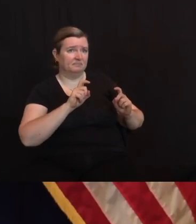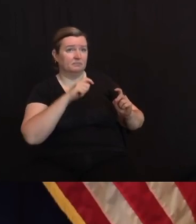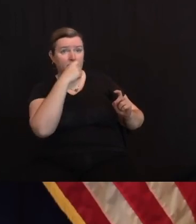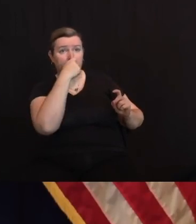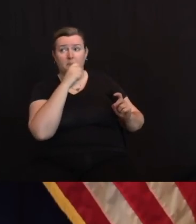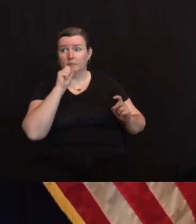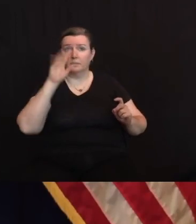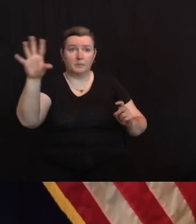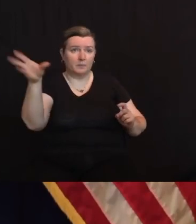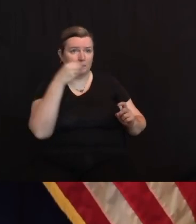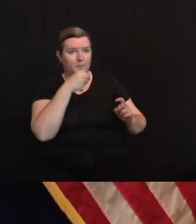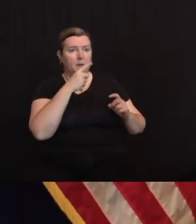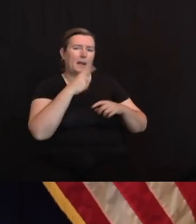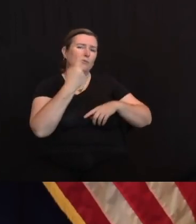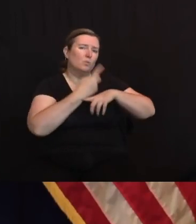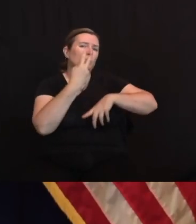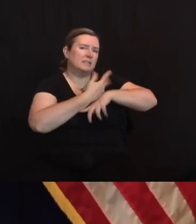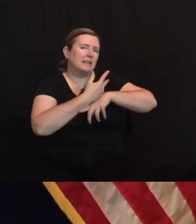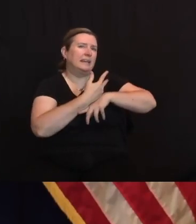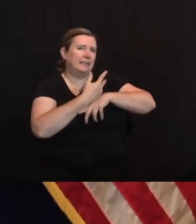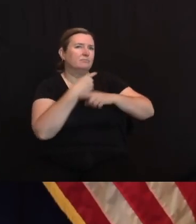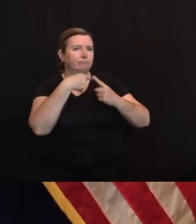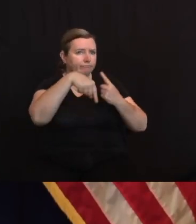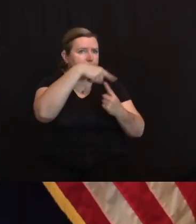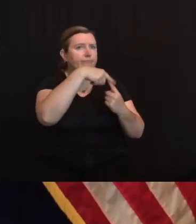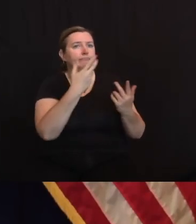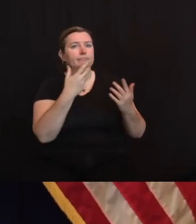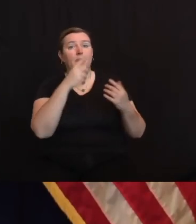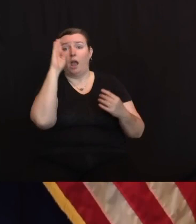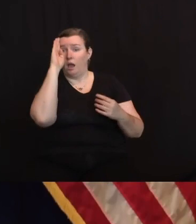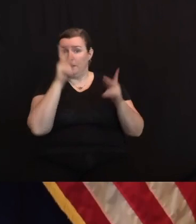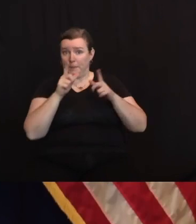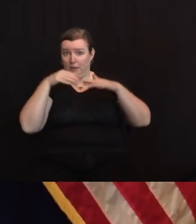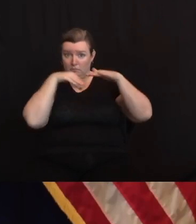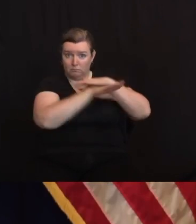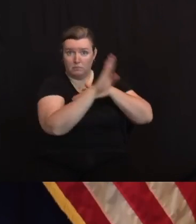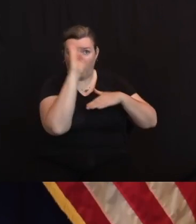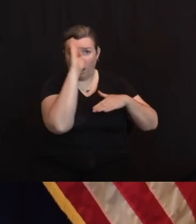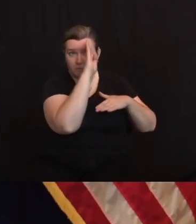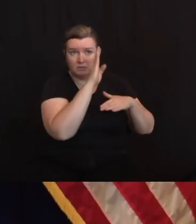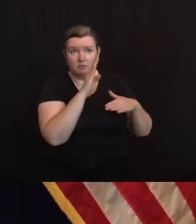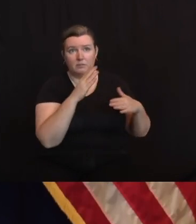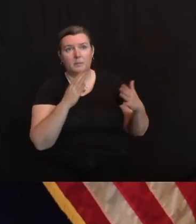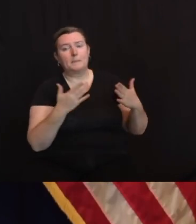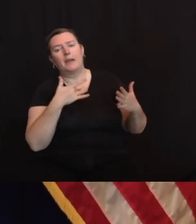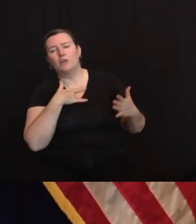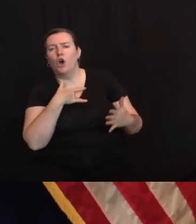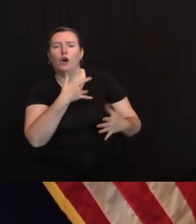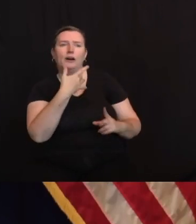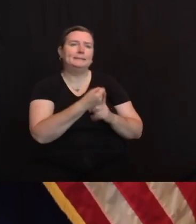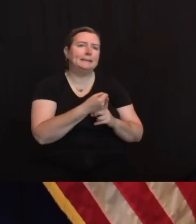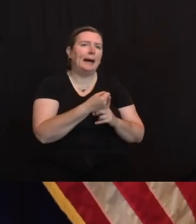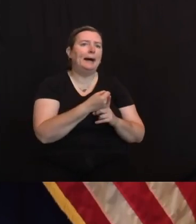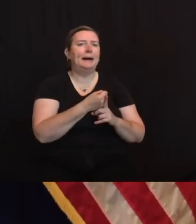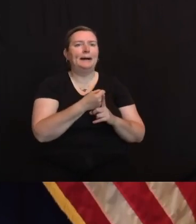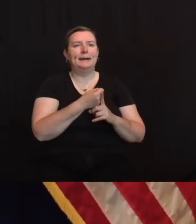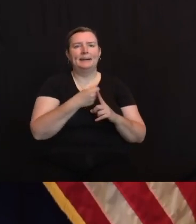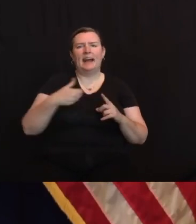testing, patients that are coming into the hospital, perhaps with a heart attack or appendicitis,